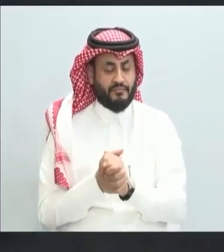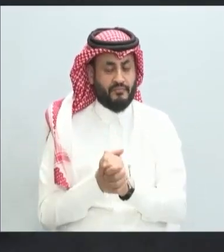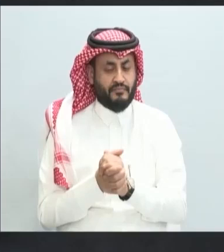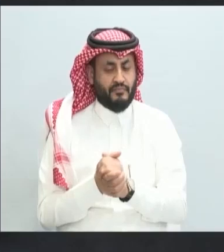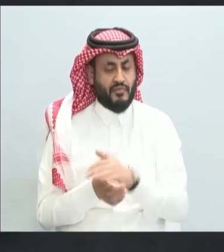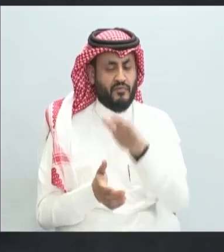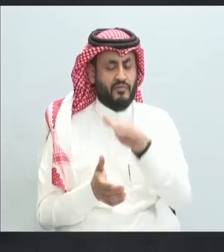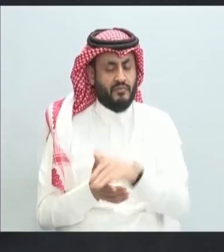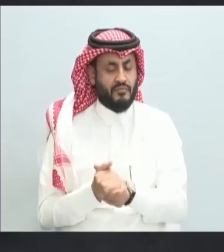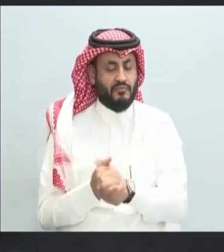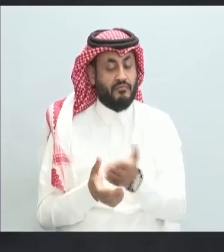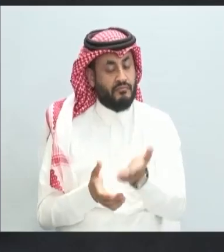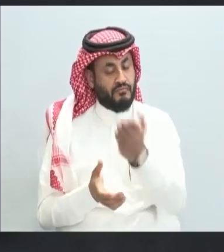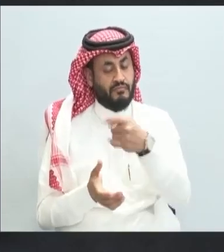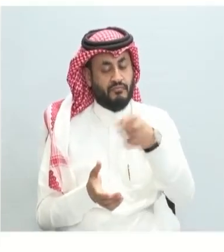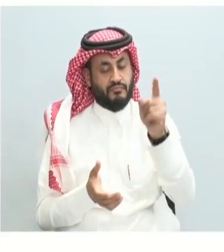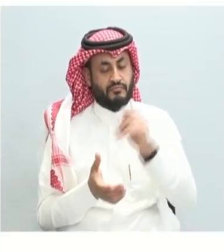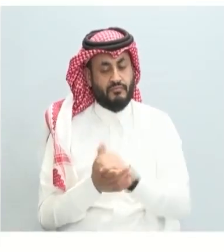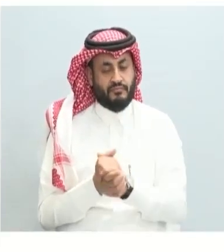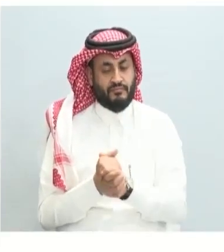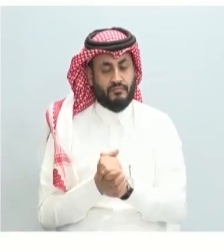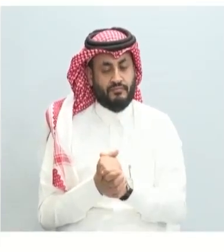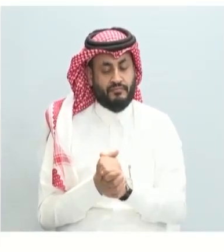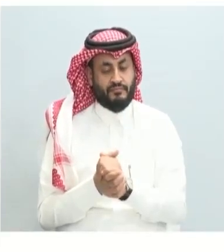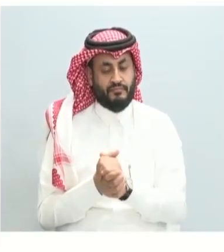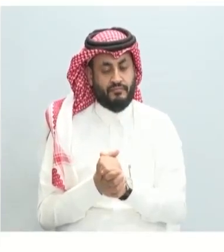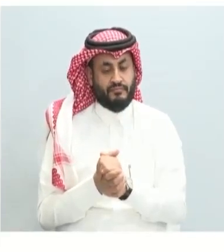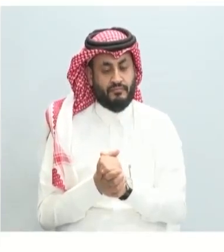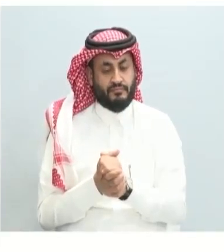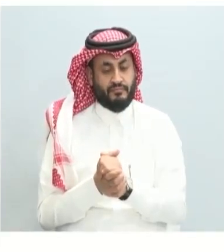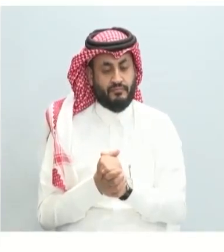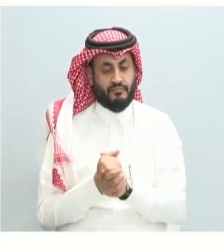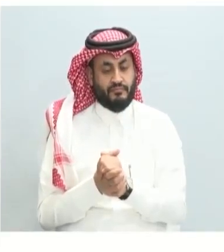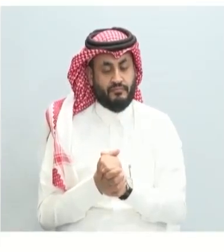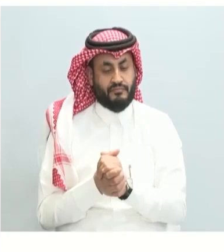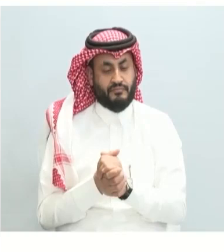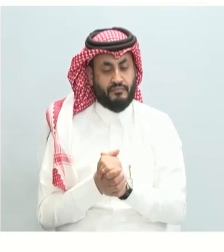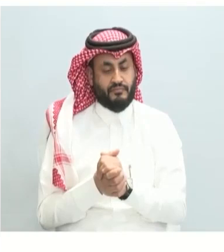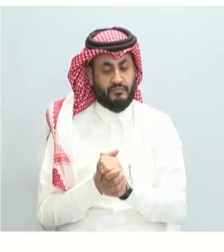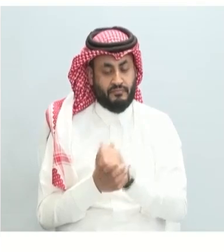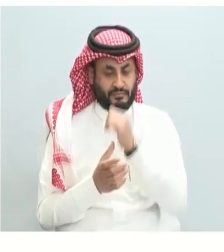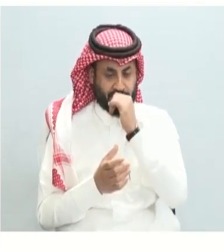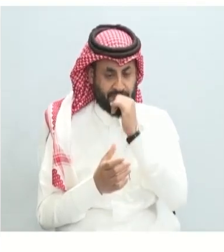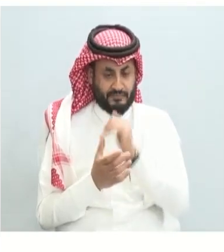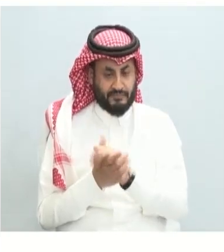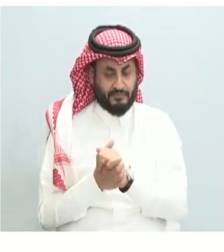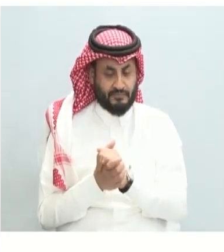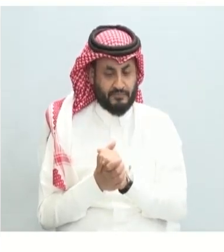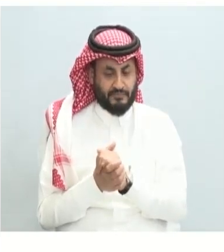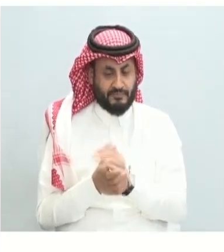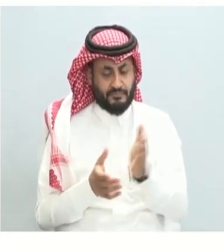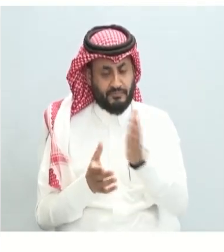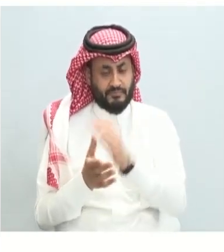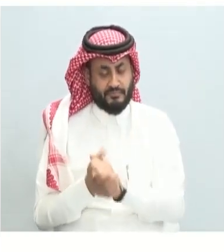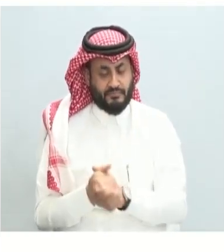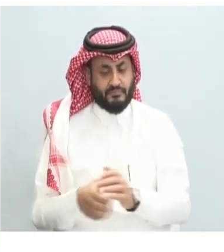or short? It is, of course, long. So here we put the check mark. What about the